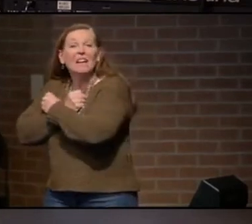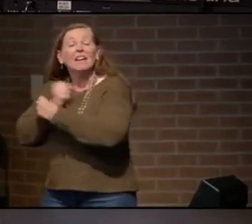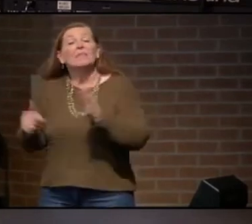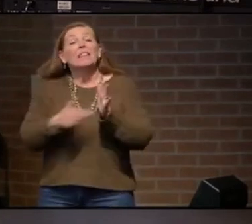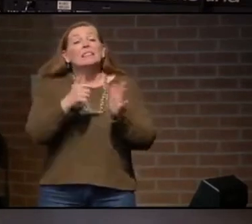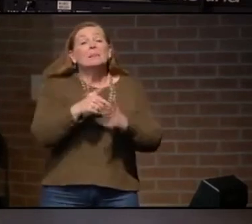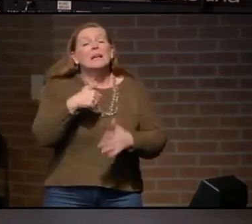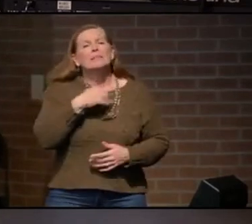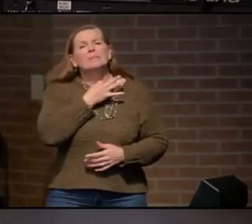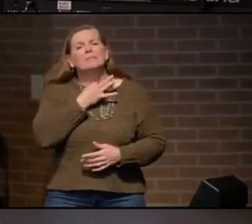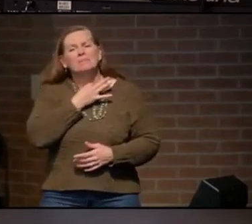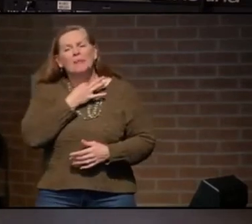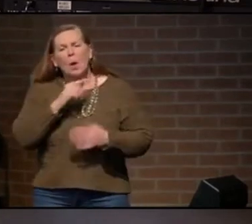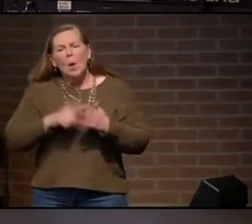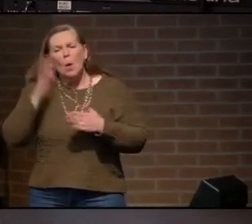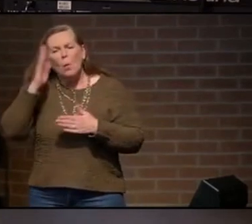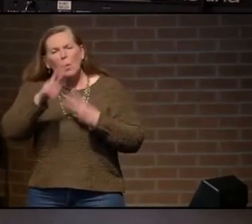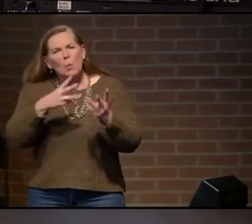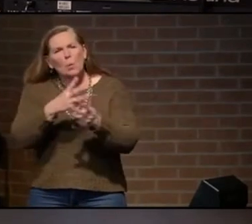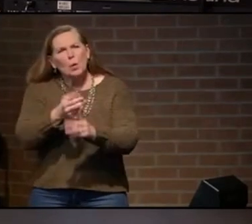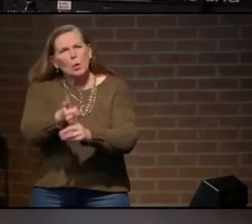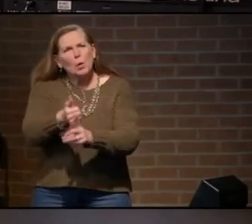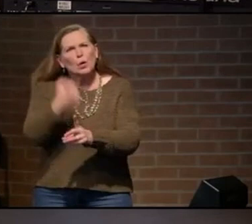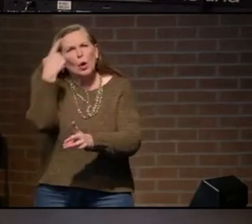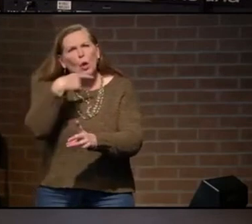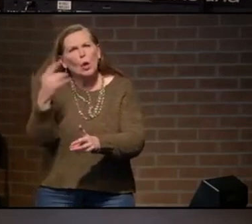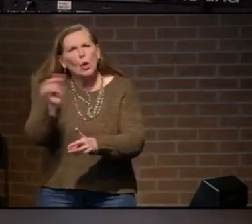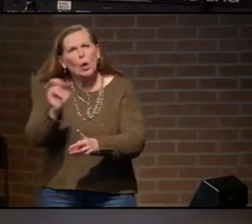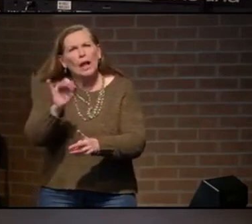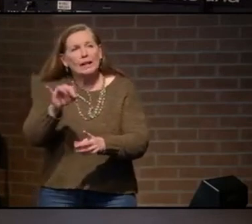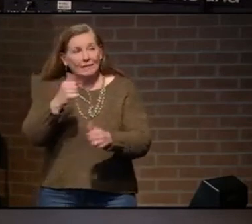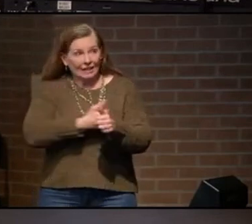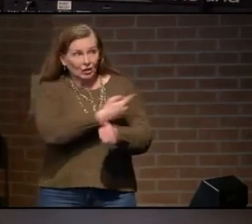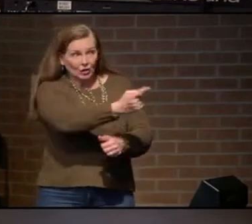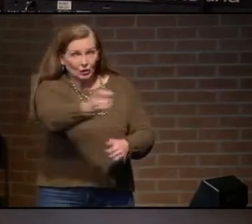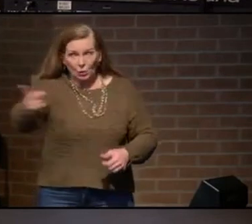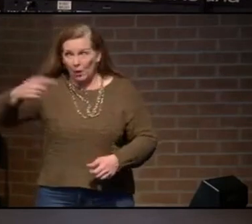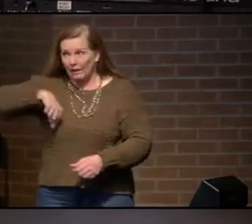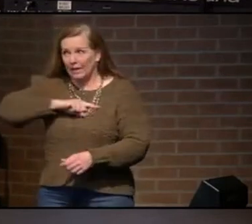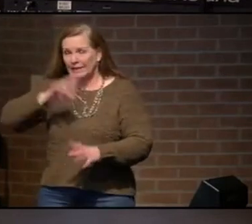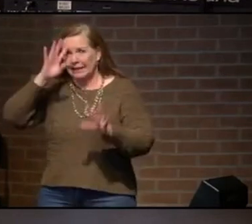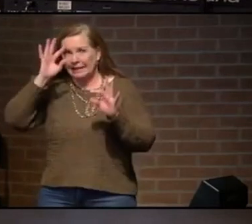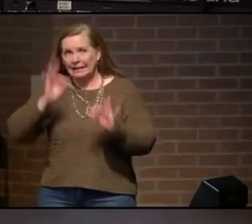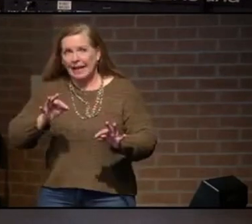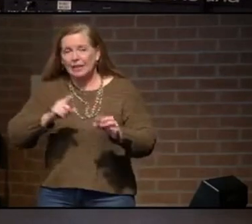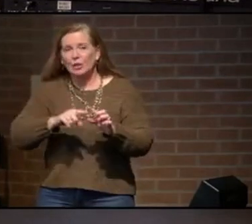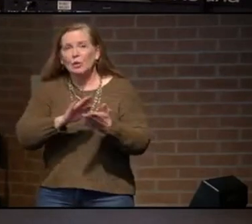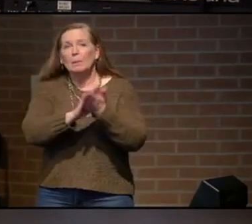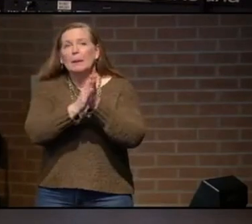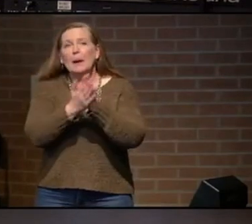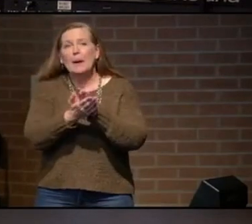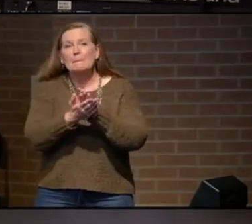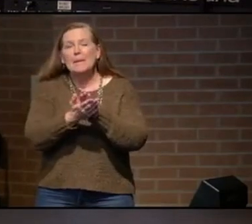Sometimes I wonder, what would the world look like if each of us decided to become a form